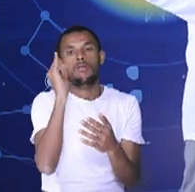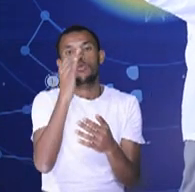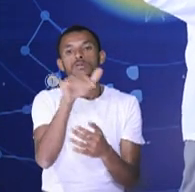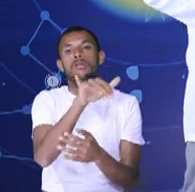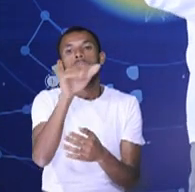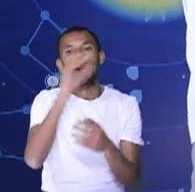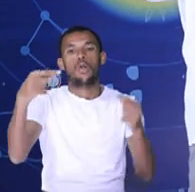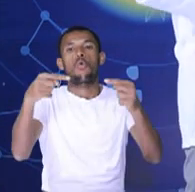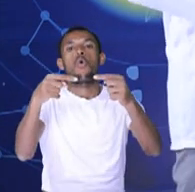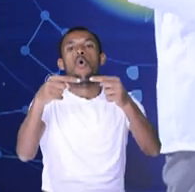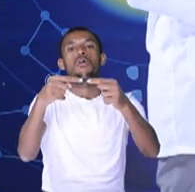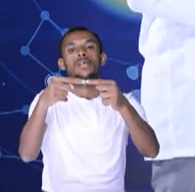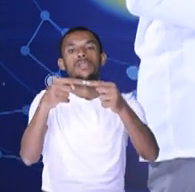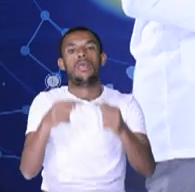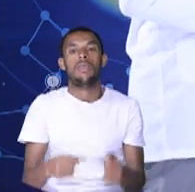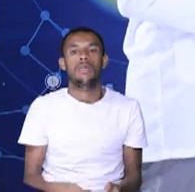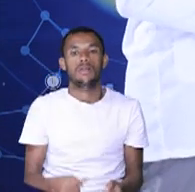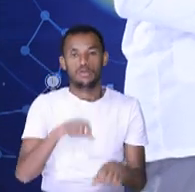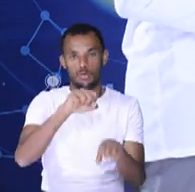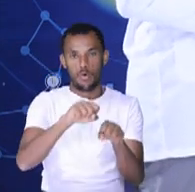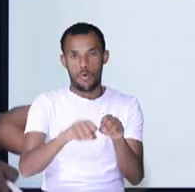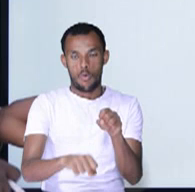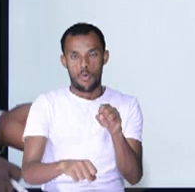and congruency. So